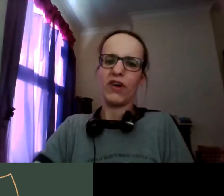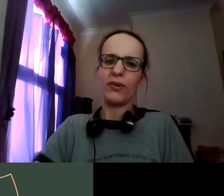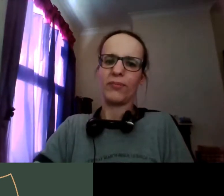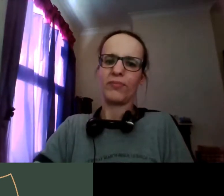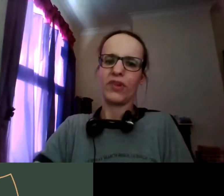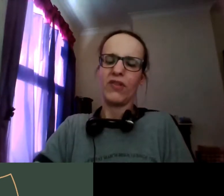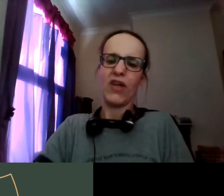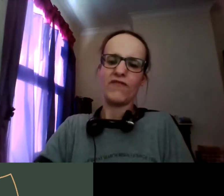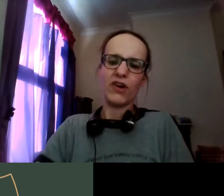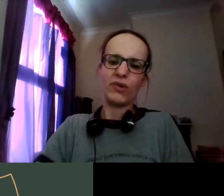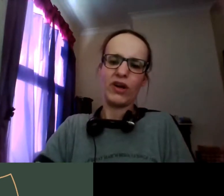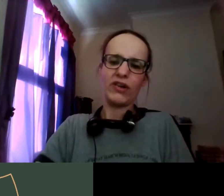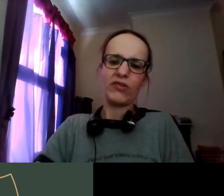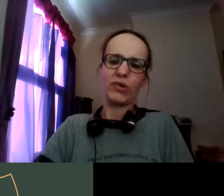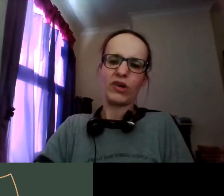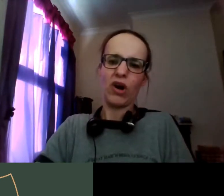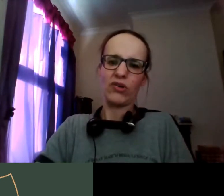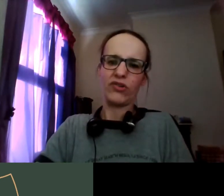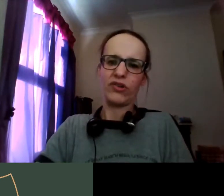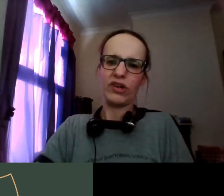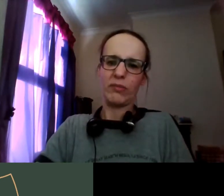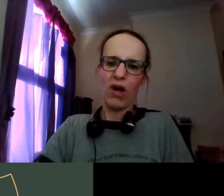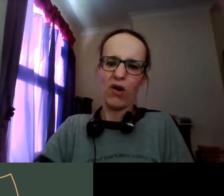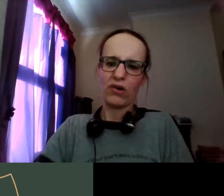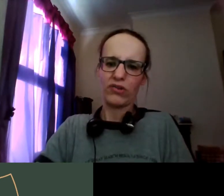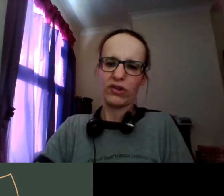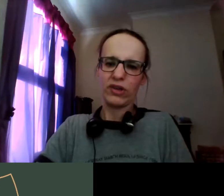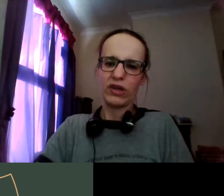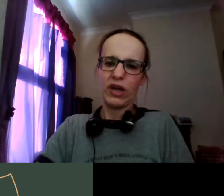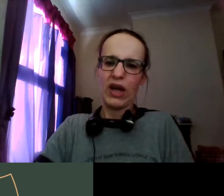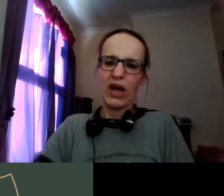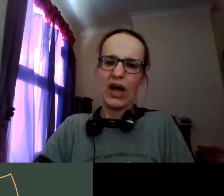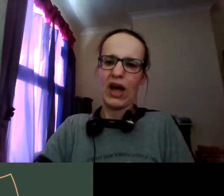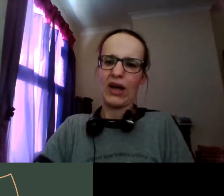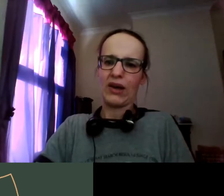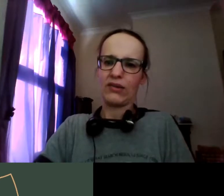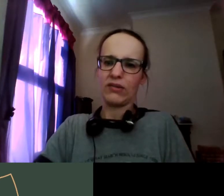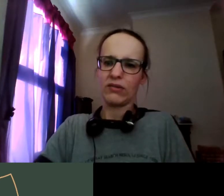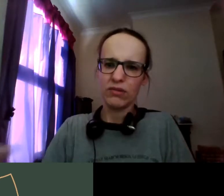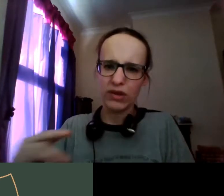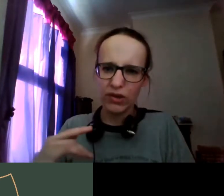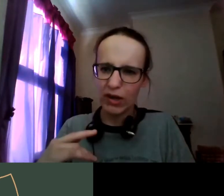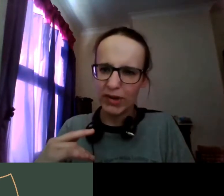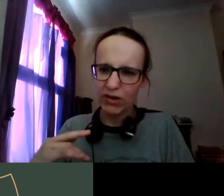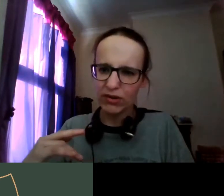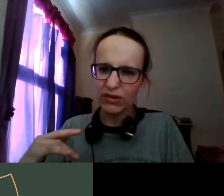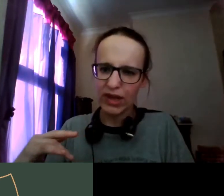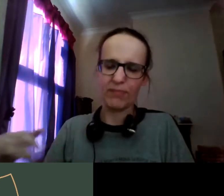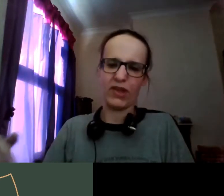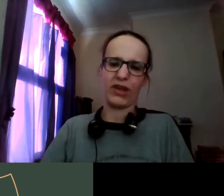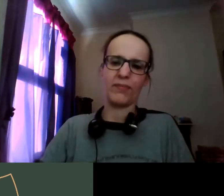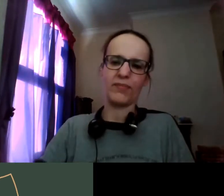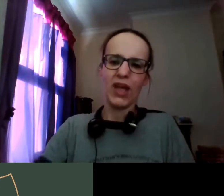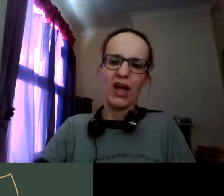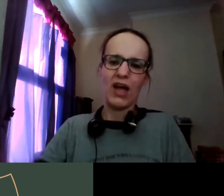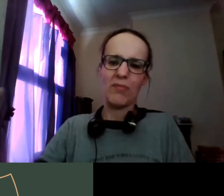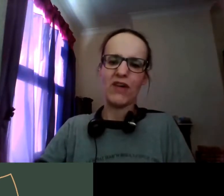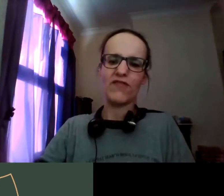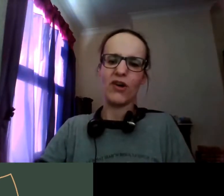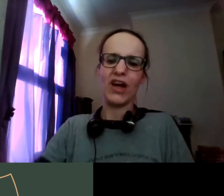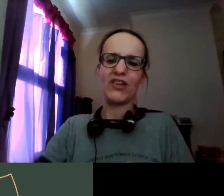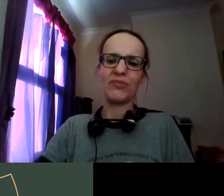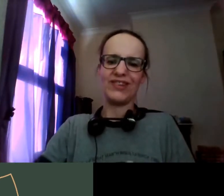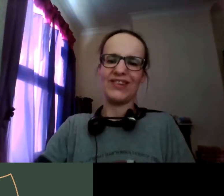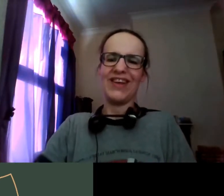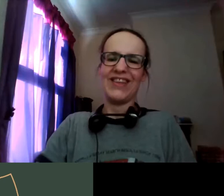by phone. Their phone lines were constantly blocked. And can you hear me all? Yeah, okay. Their